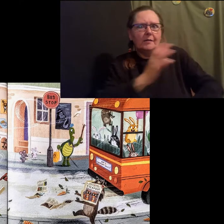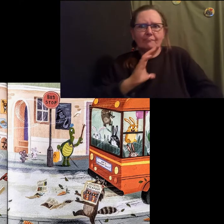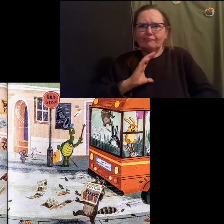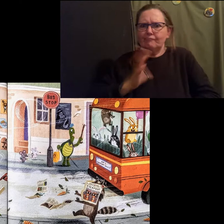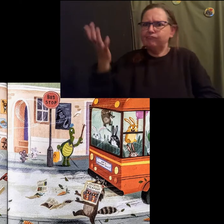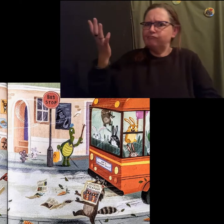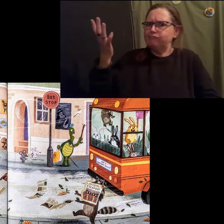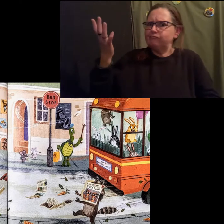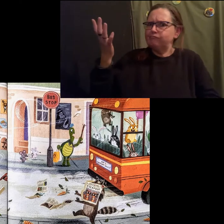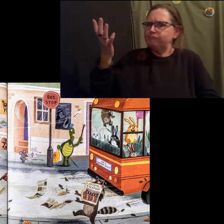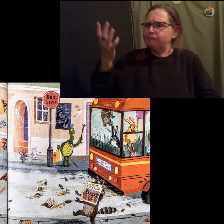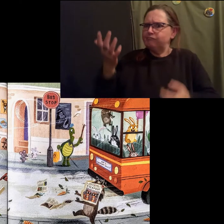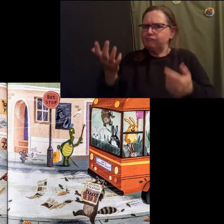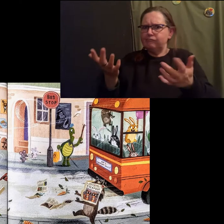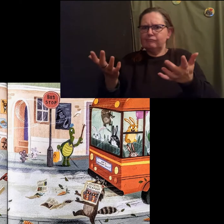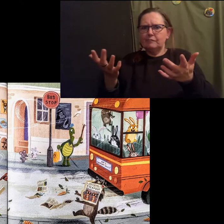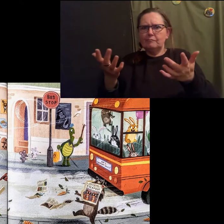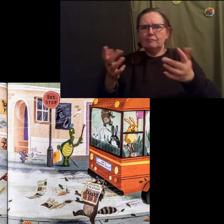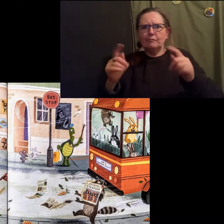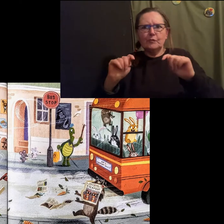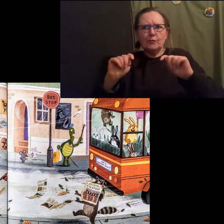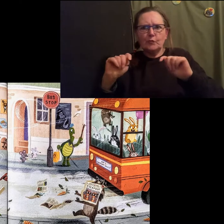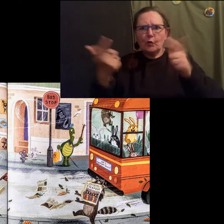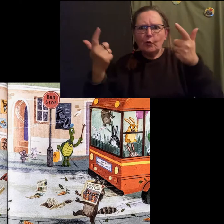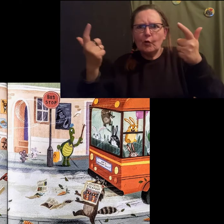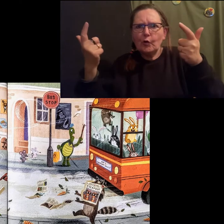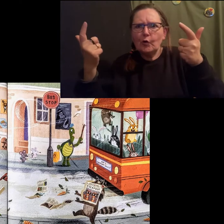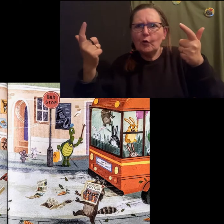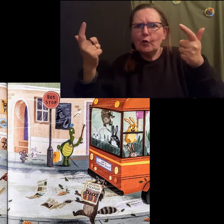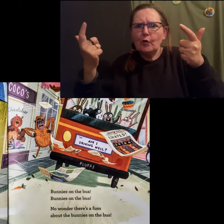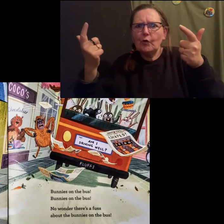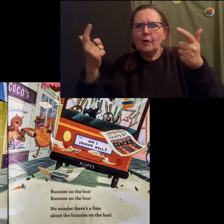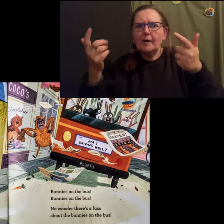stopping. That's not okay.